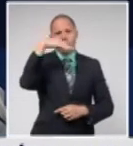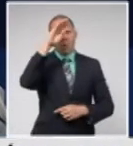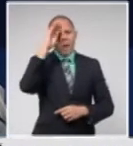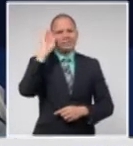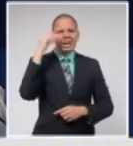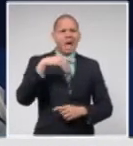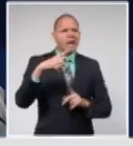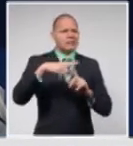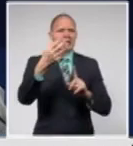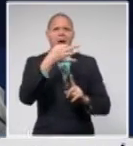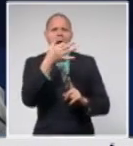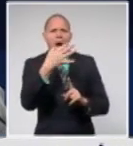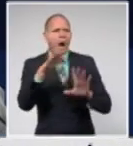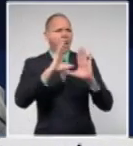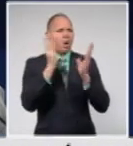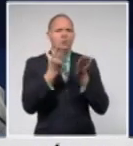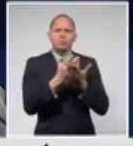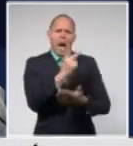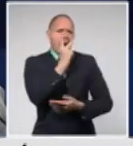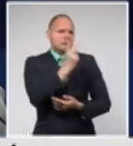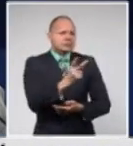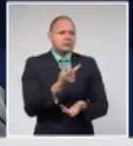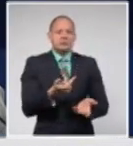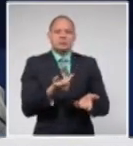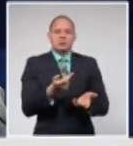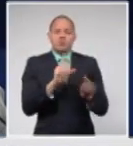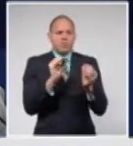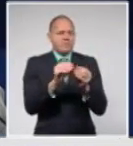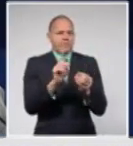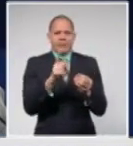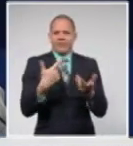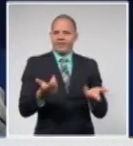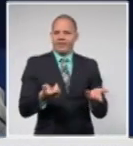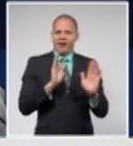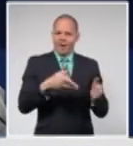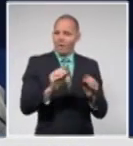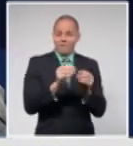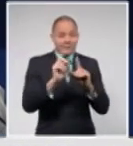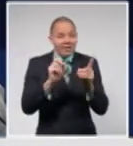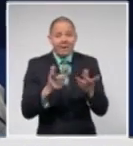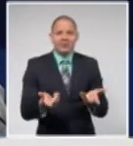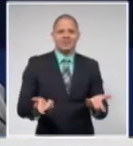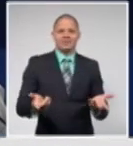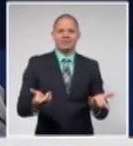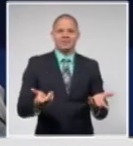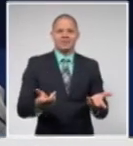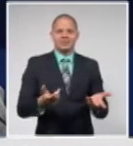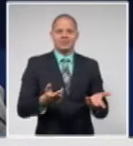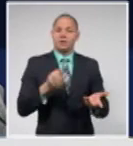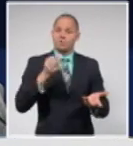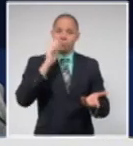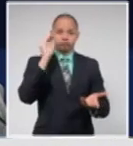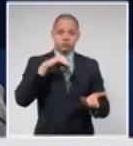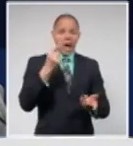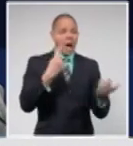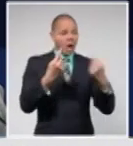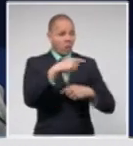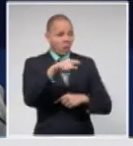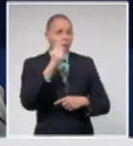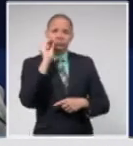3,700 people, or the 84.7% of all diagnosed cases in Cuba recovered from the